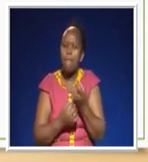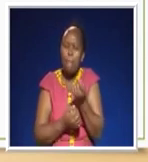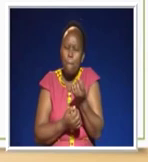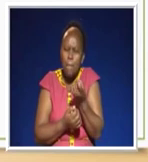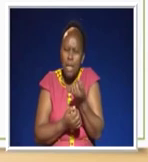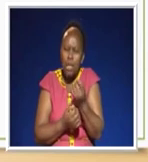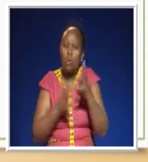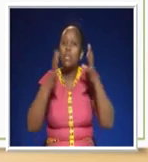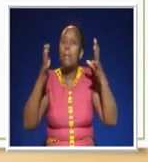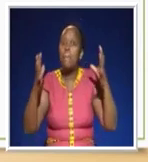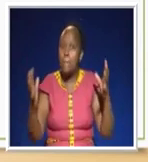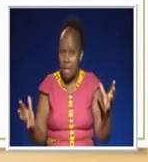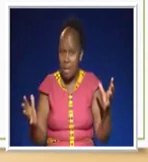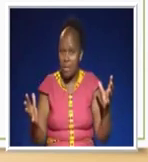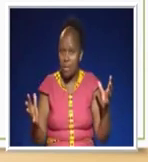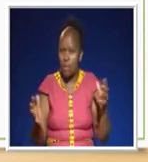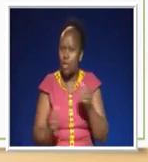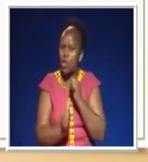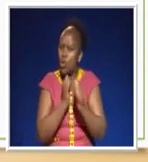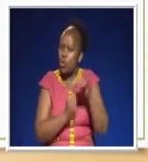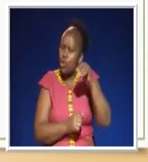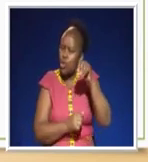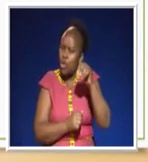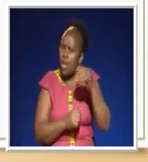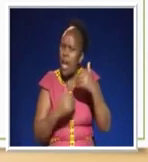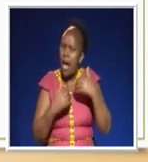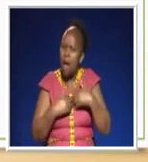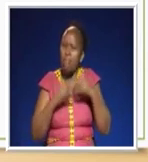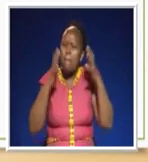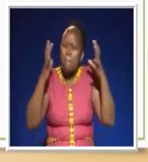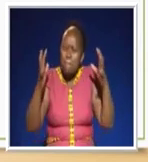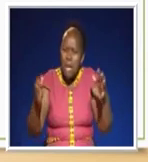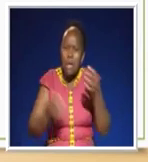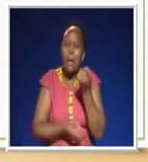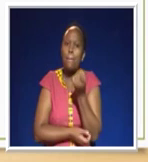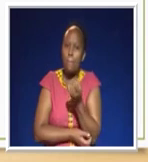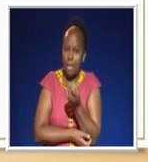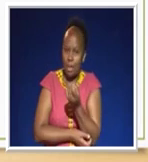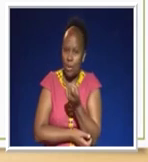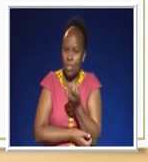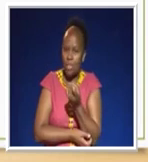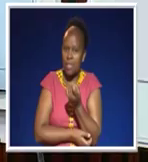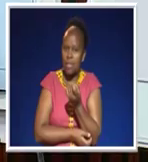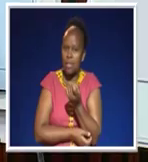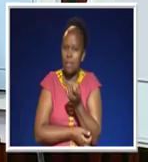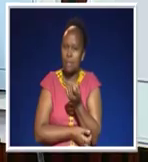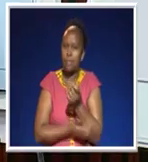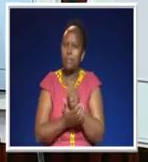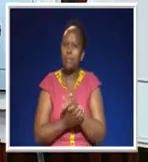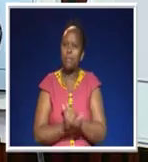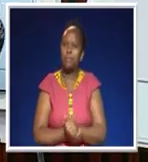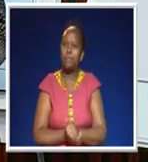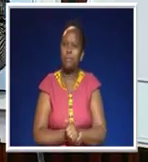particles? Which soil has the largest particles?